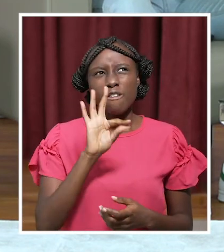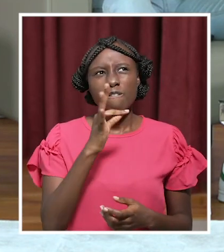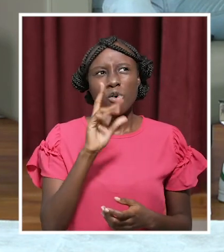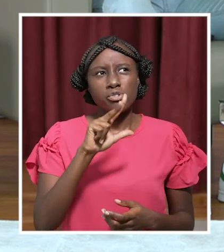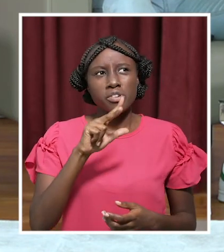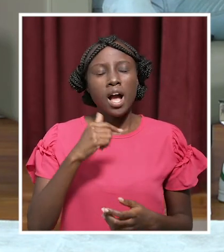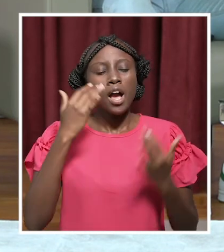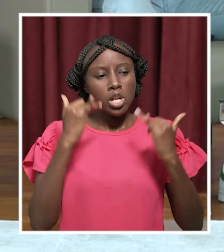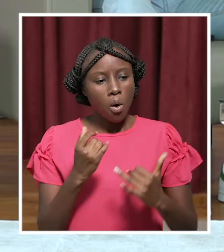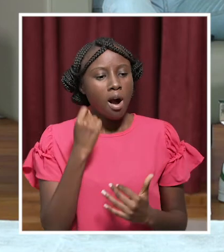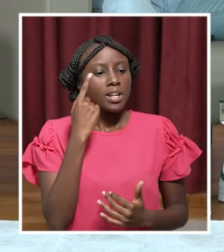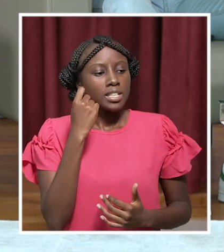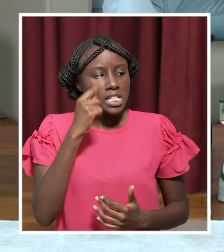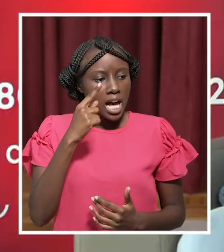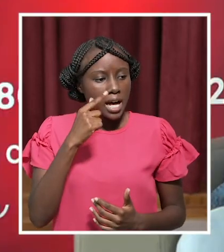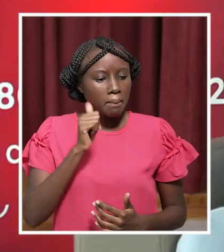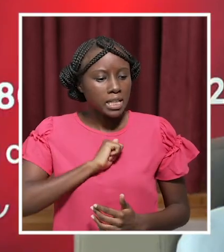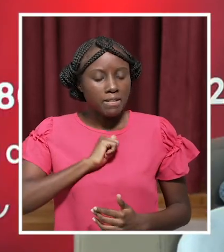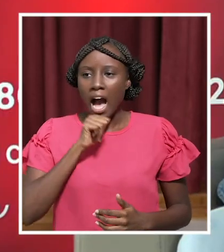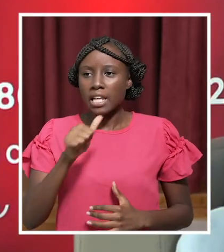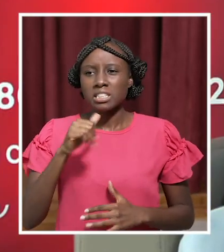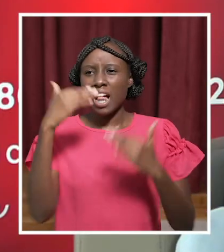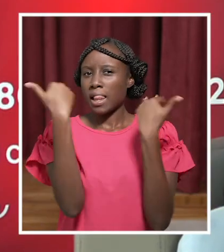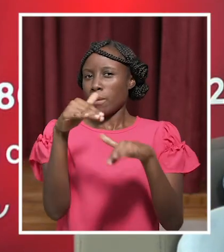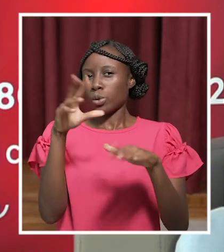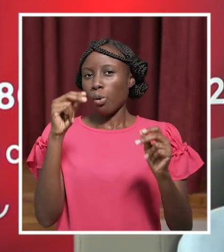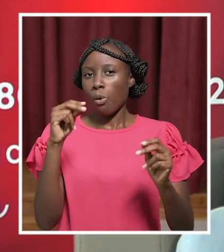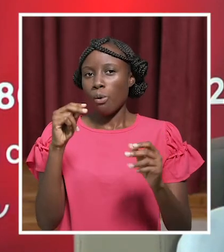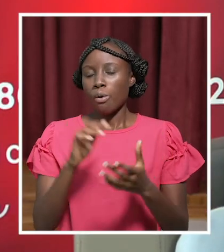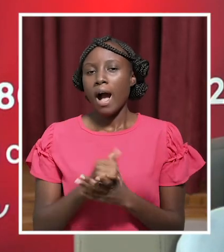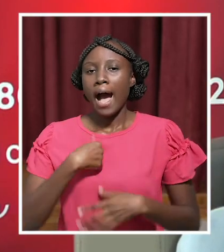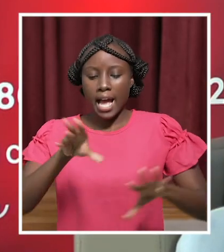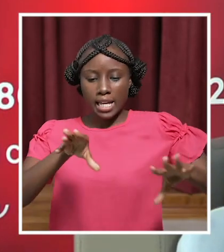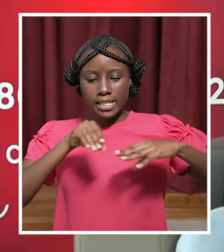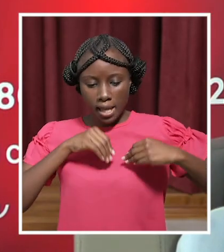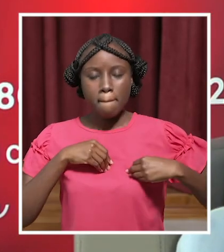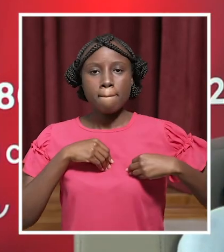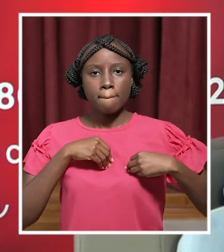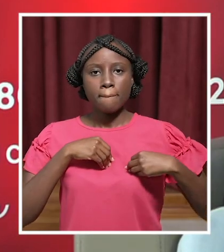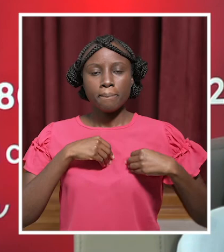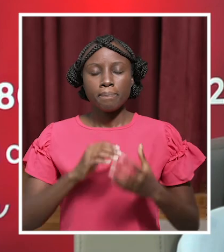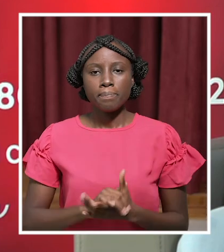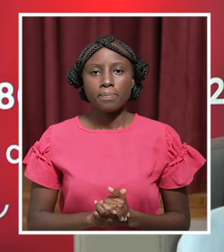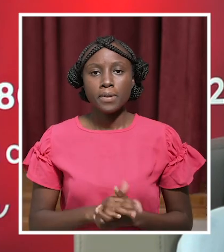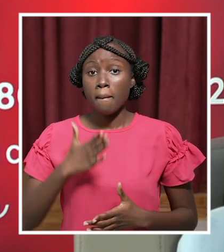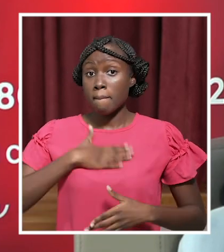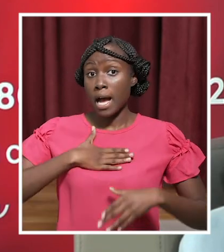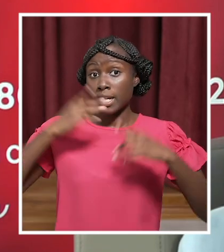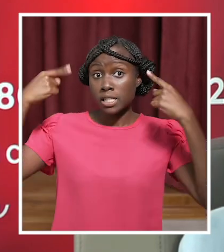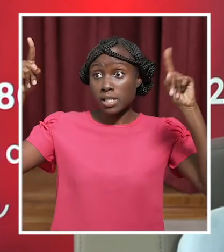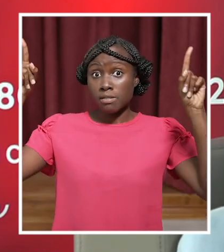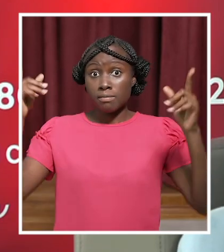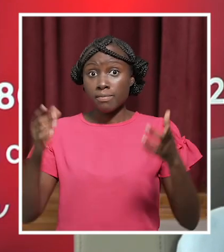as a limitation anymore. I embraced it. I was like, yo, I'm dyslexic. So at the end of the day, my success is if I